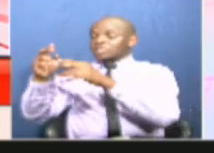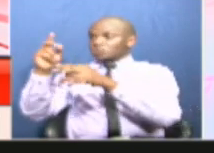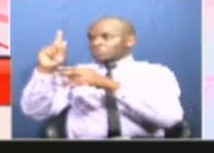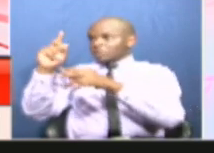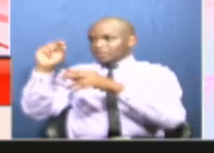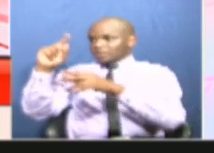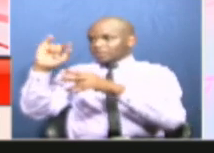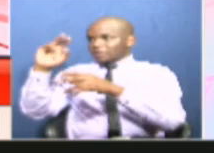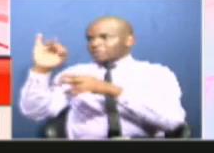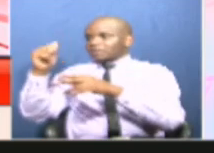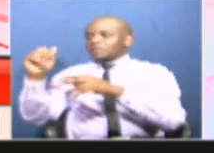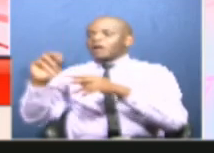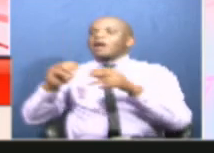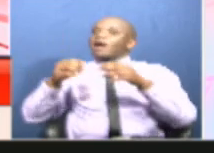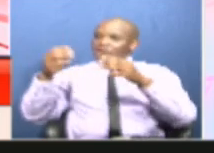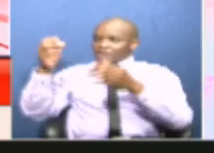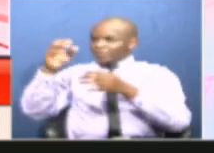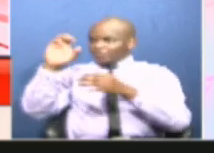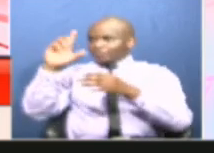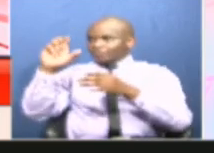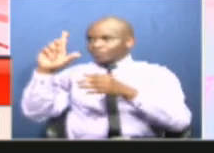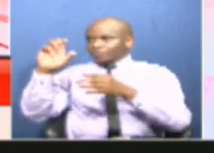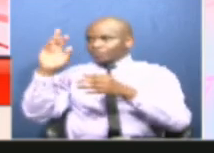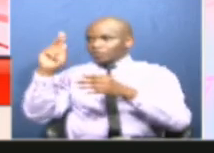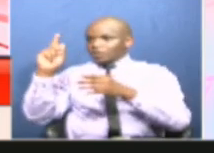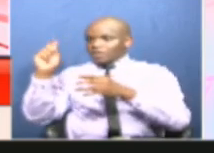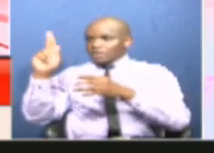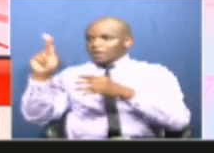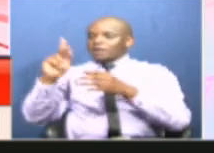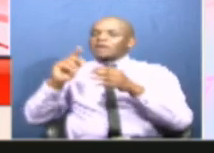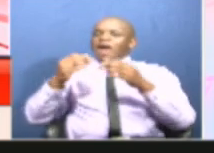a clerk at a polling station in Changamwe has been arrested for issuing